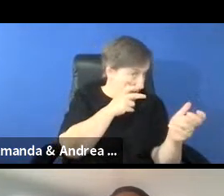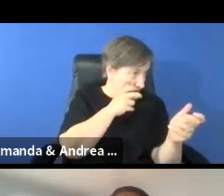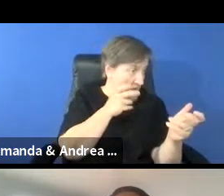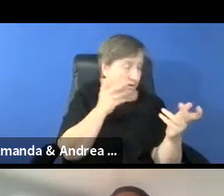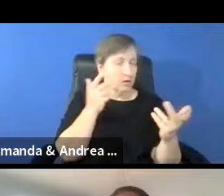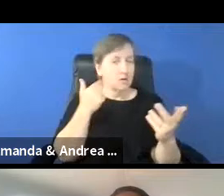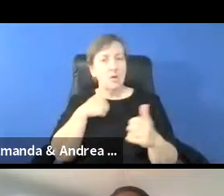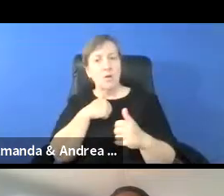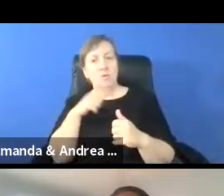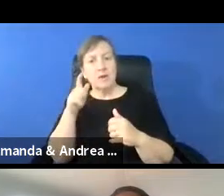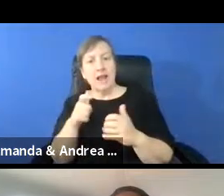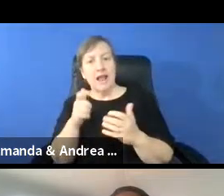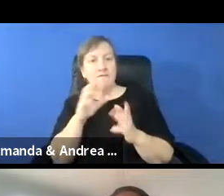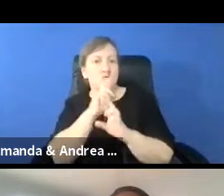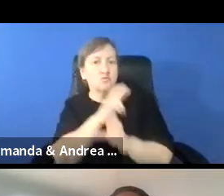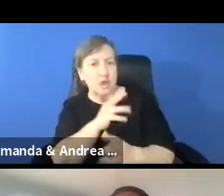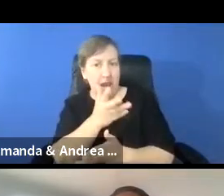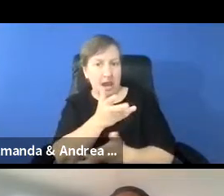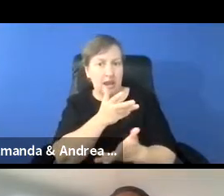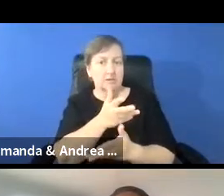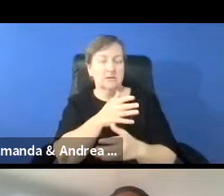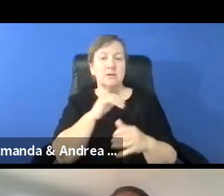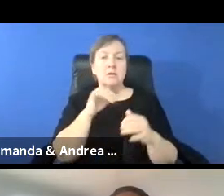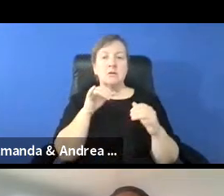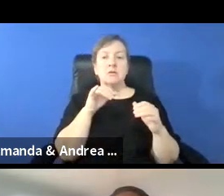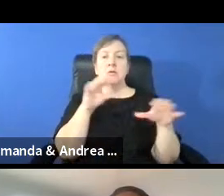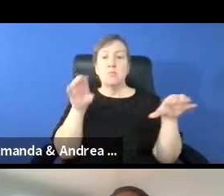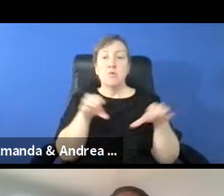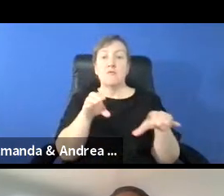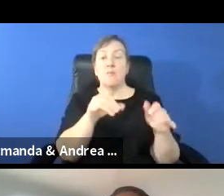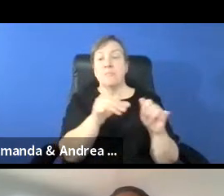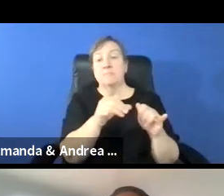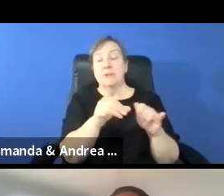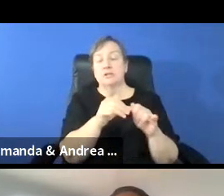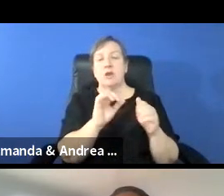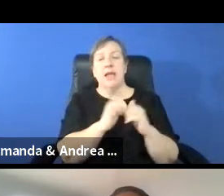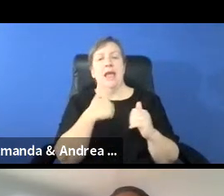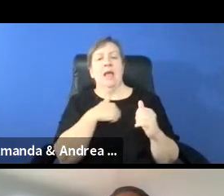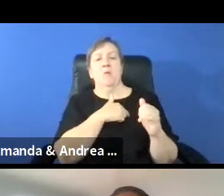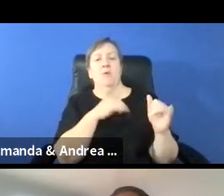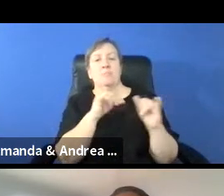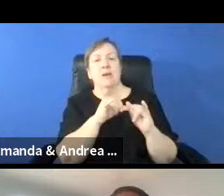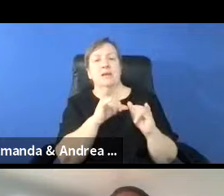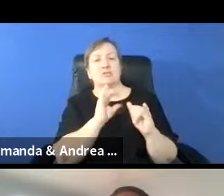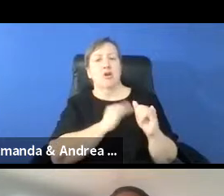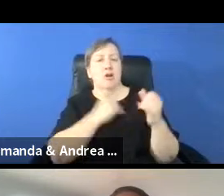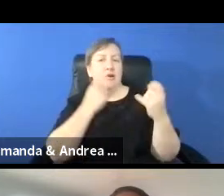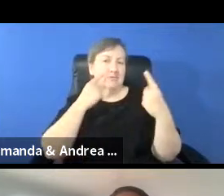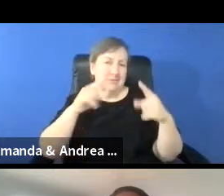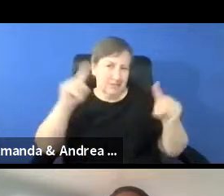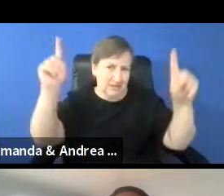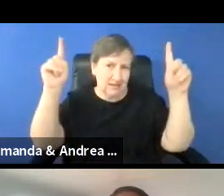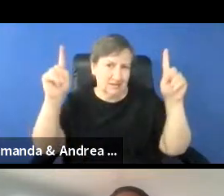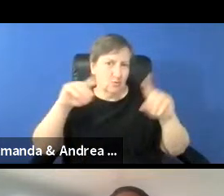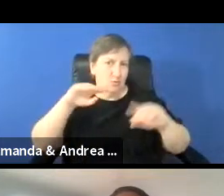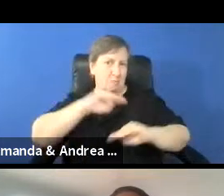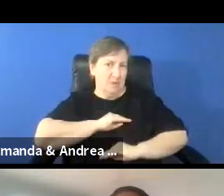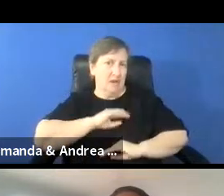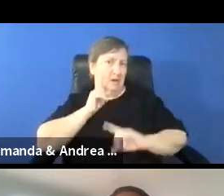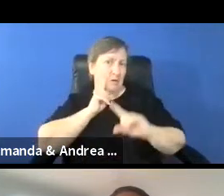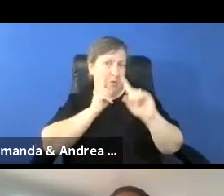things that we have to react to. The performance measures are going to be how we measure our success in meeting the goals that we have